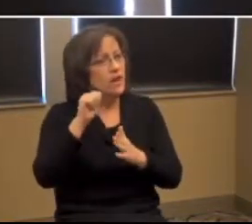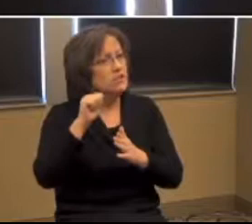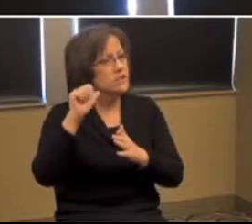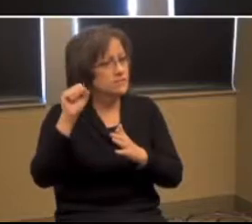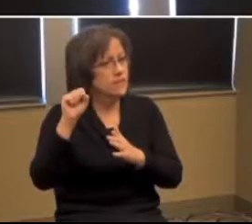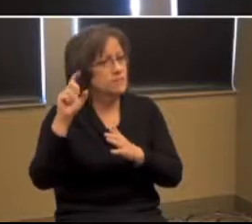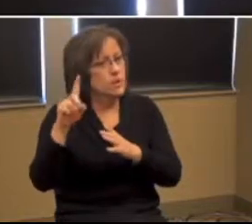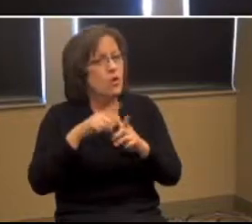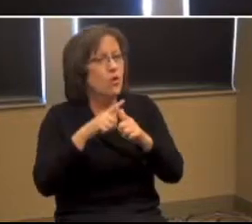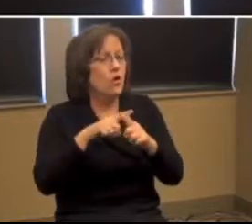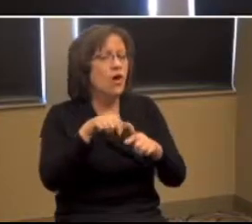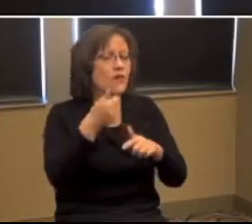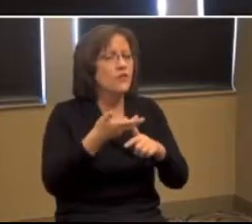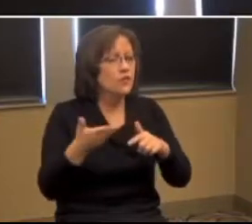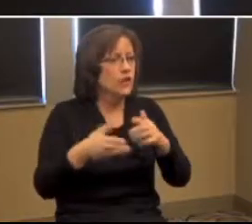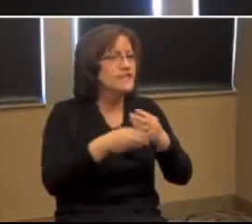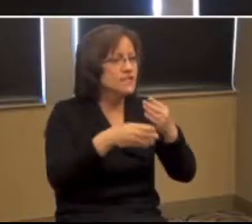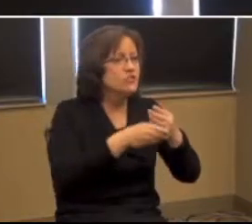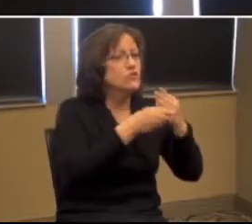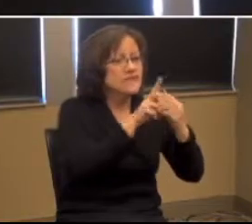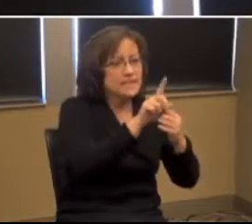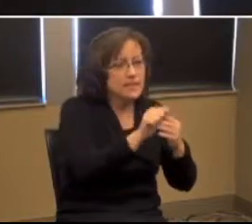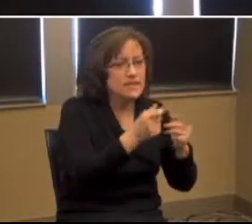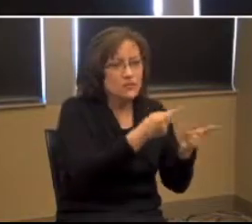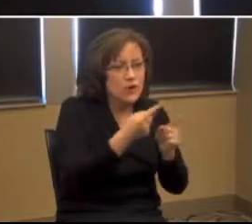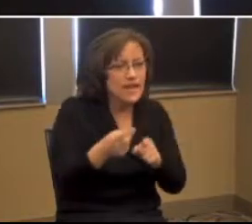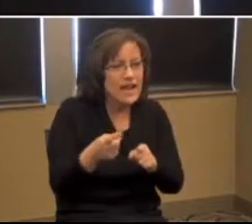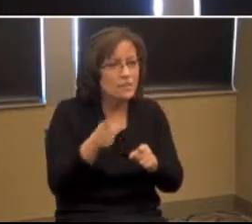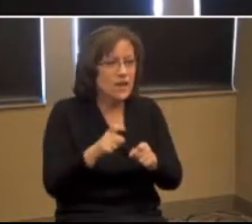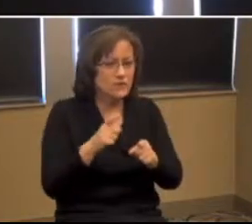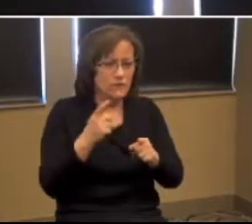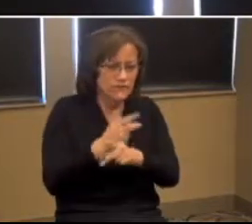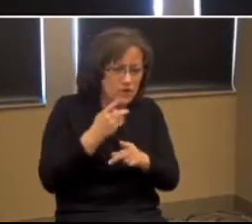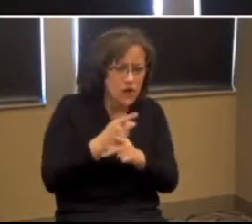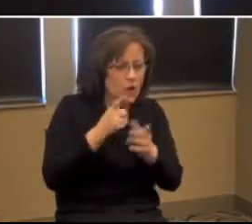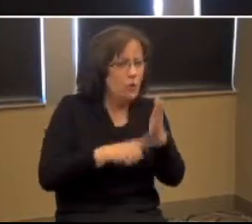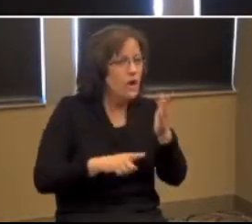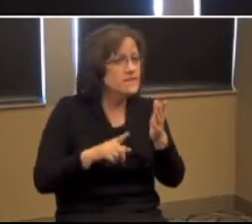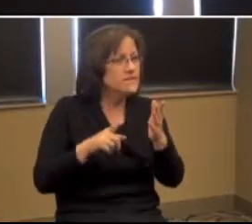on, just because we need to find out what is that functional system going to be